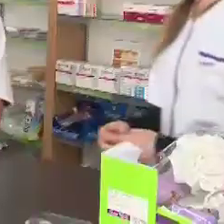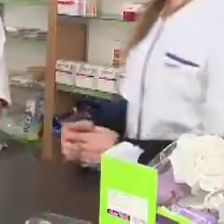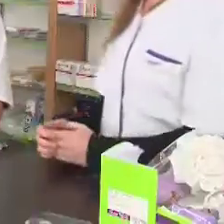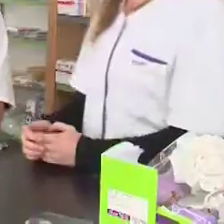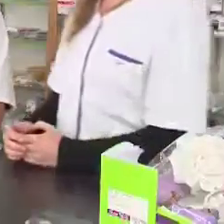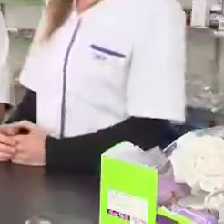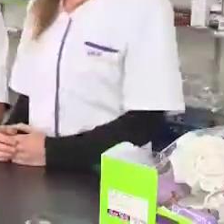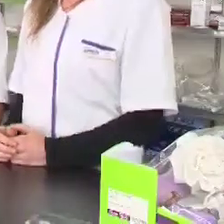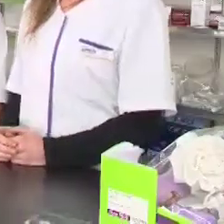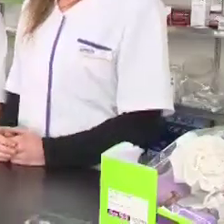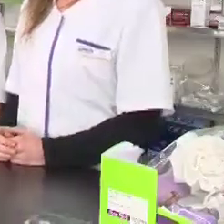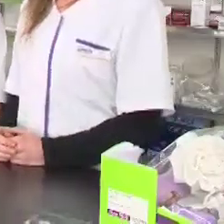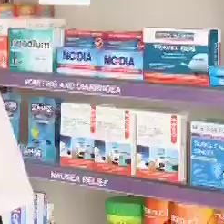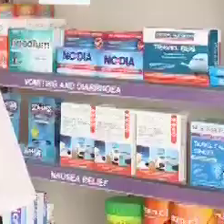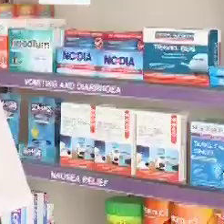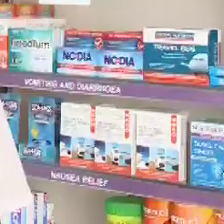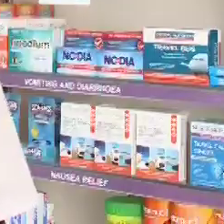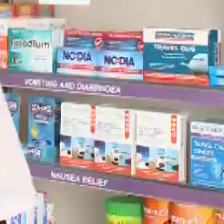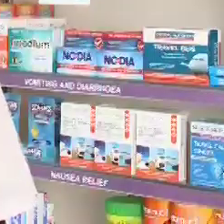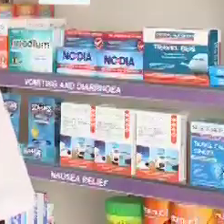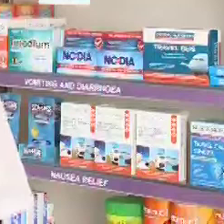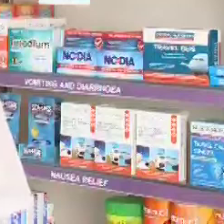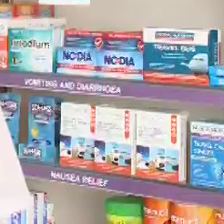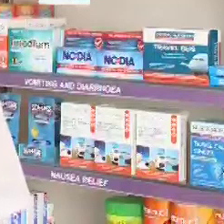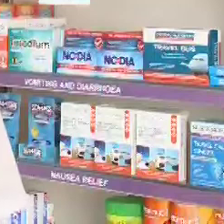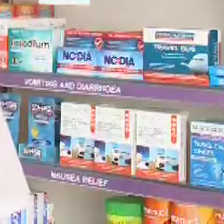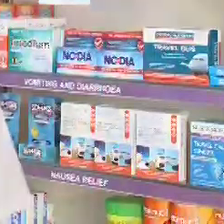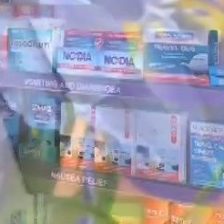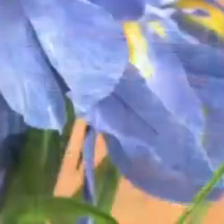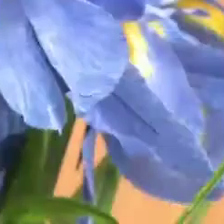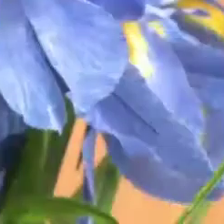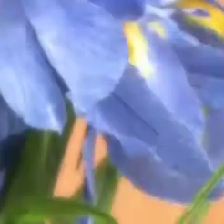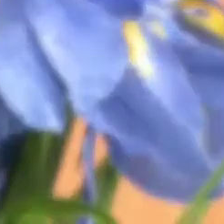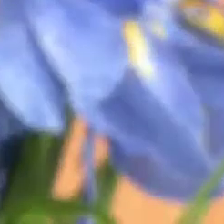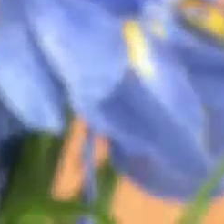I'm also available for consultations. So come in and see us at Staywell Pharmacy,